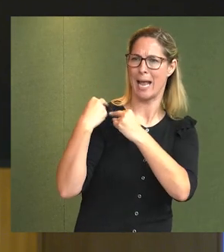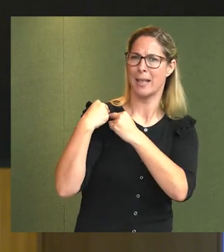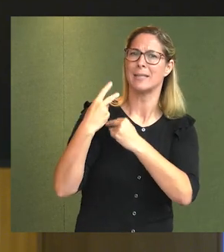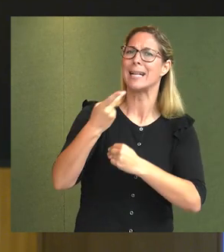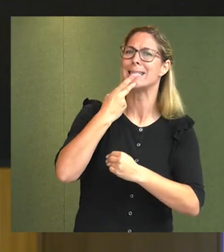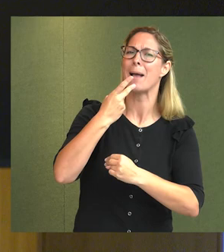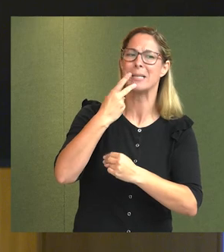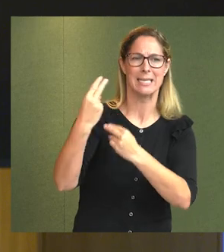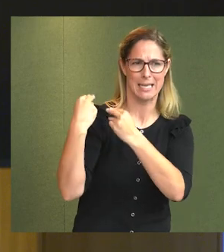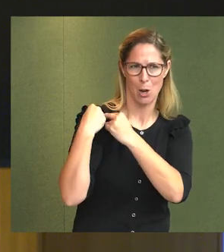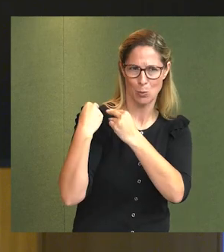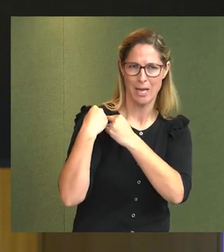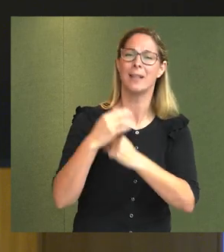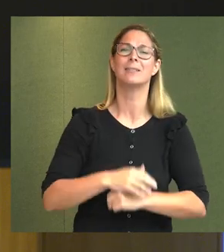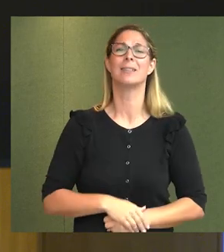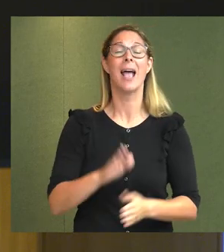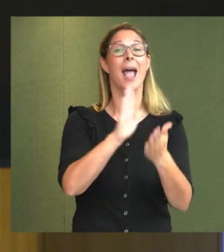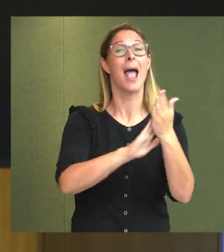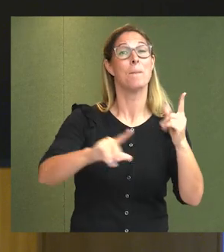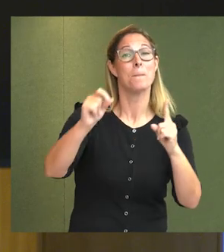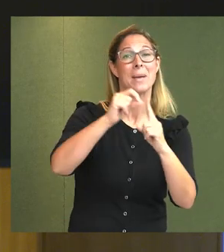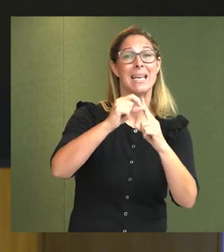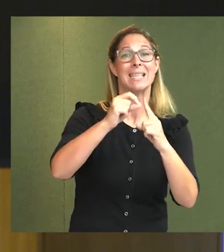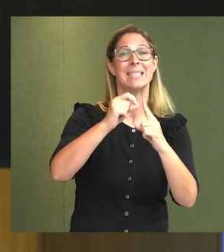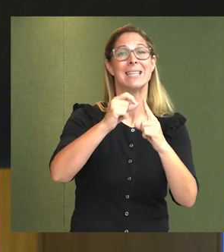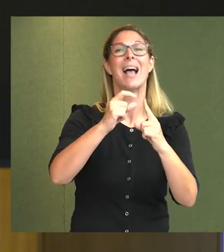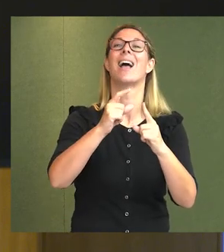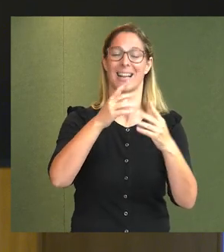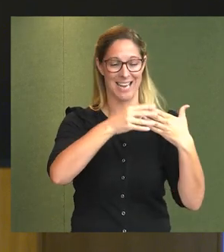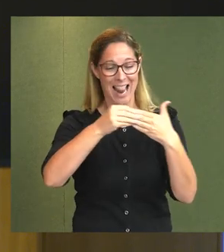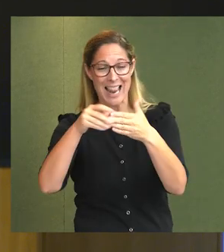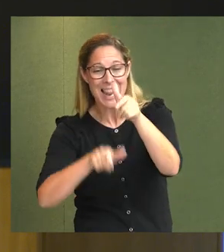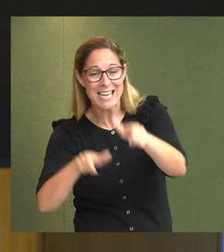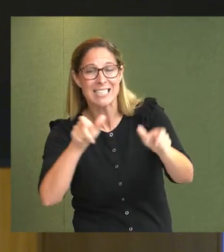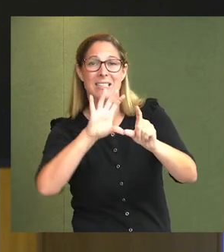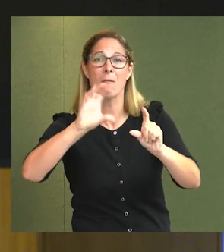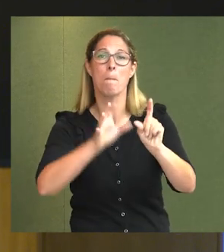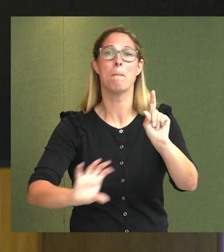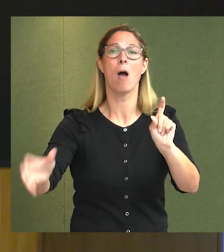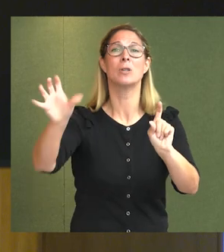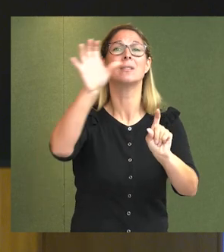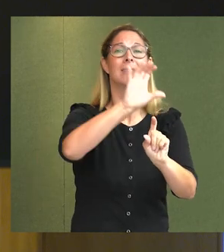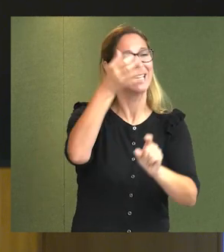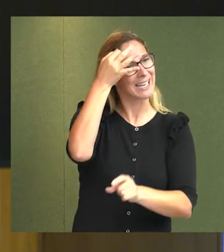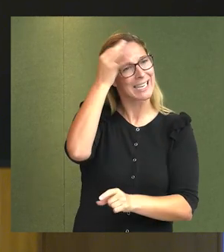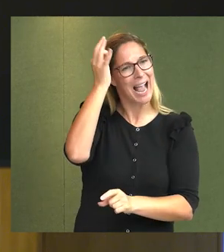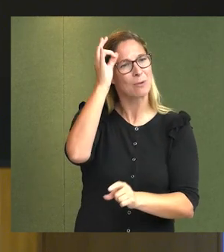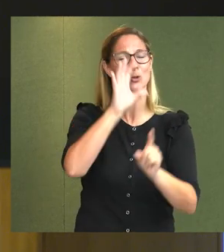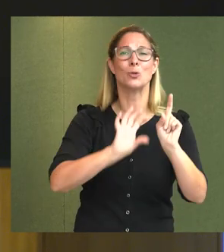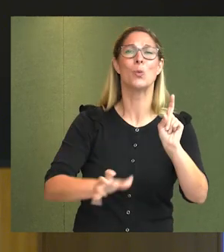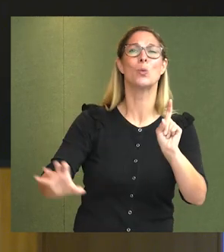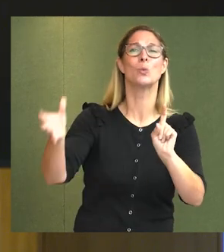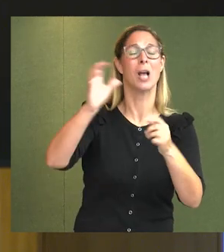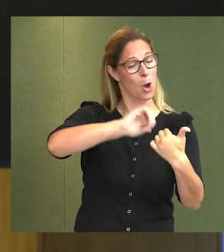across London, the Chair and Chief Executive of London Councils, colleagues from the